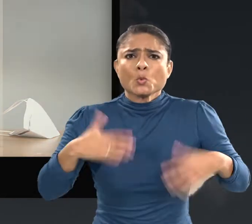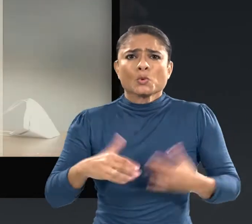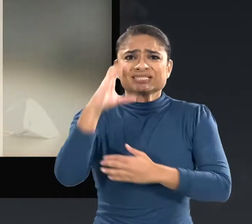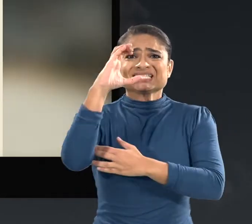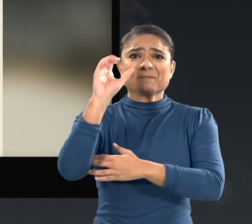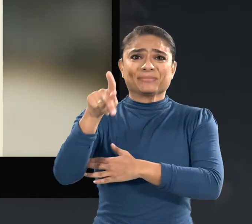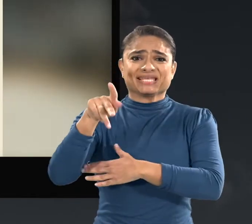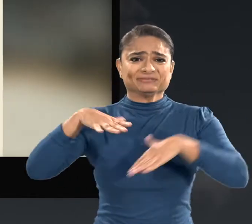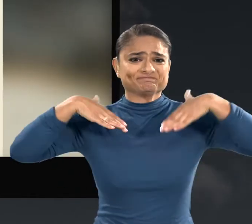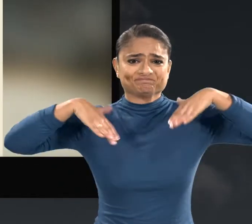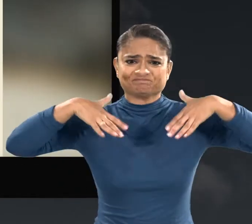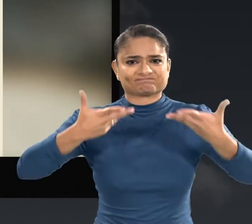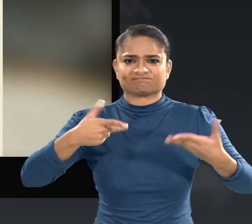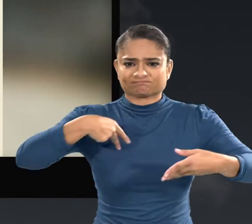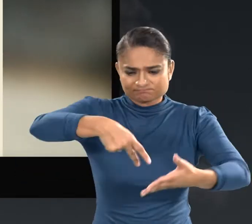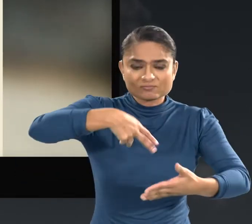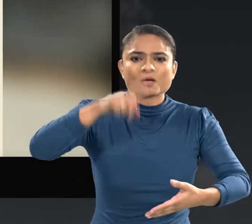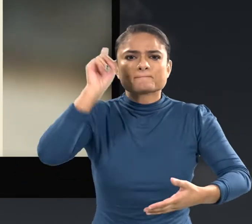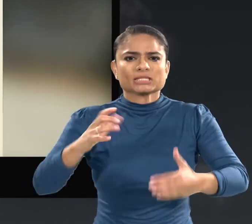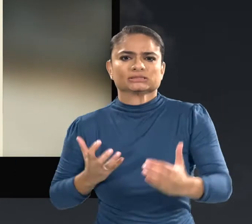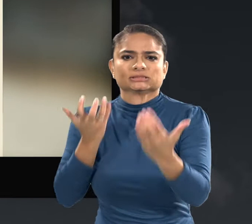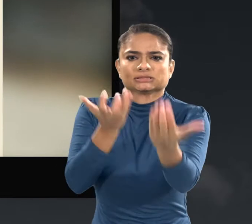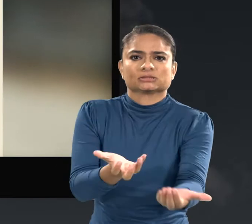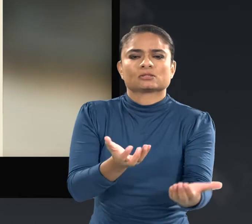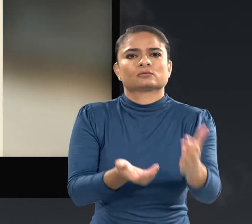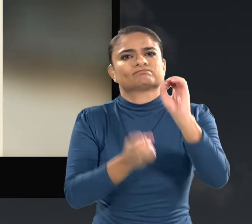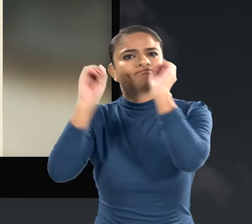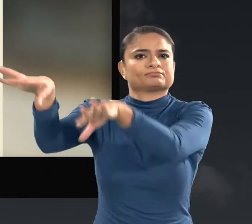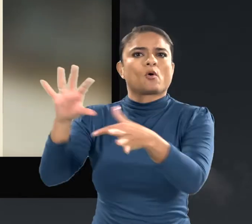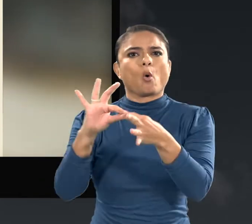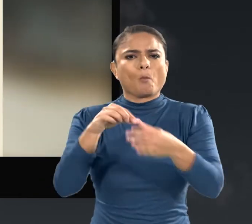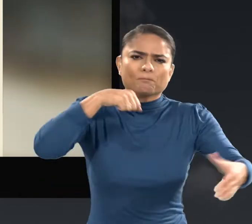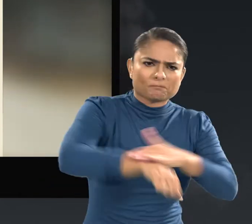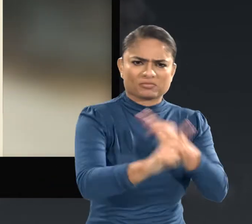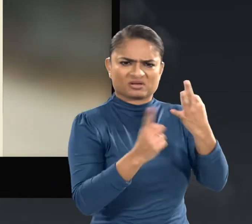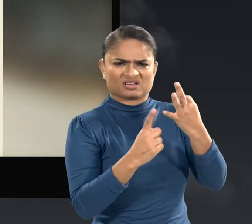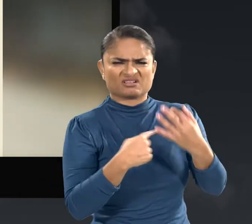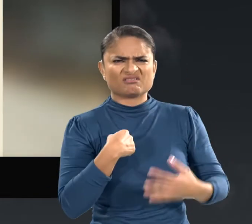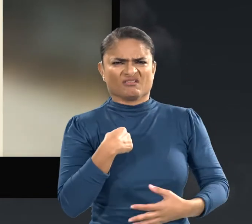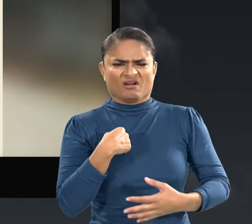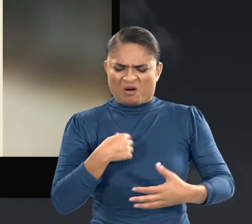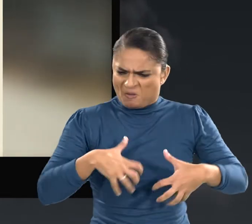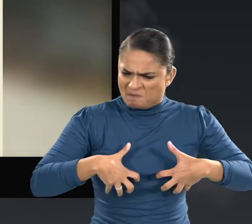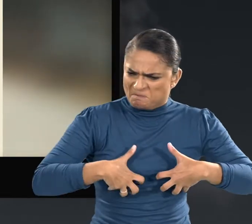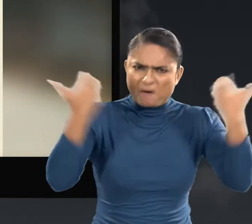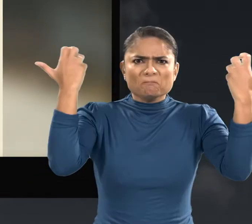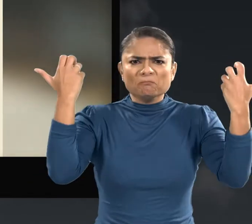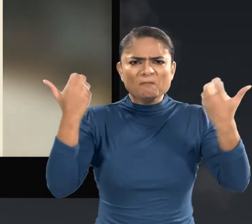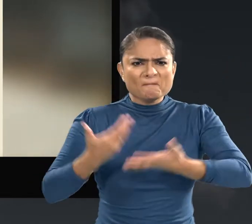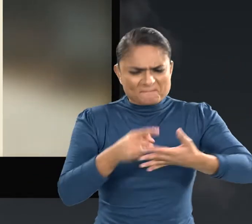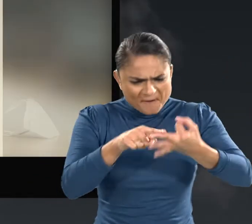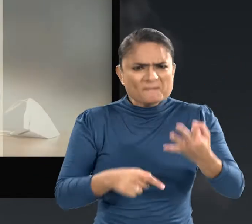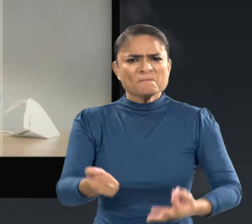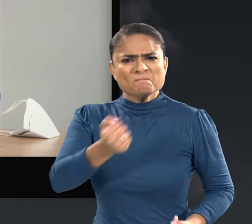was born with severe CP, and we were told to put her in a home and have another baby. And it made me really angry that